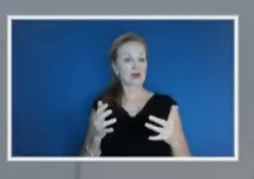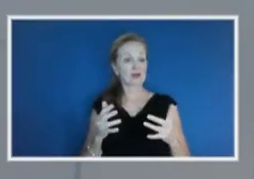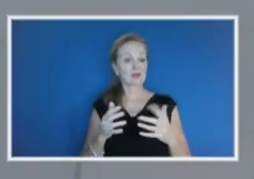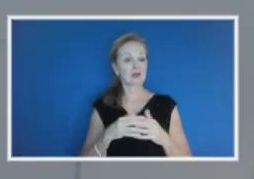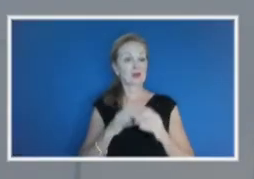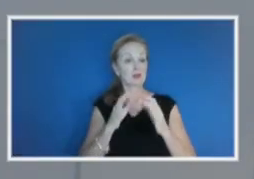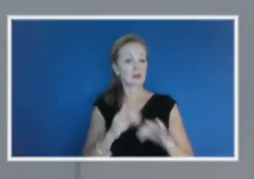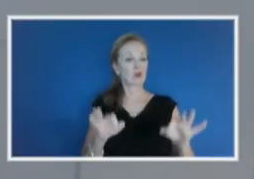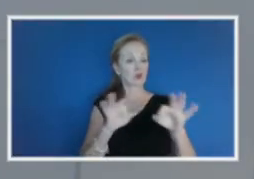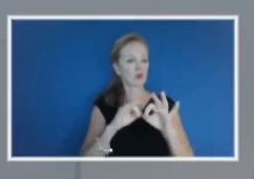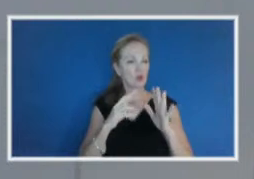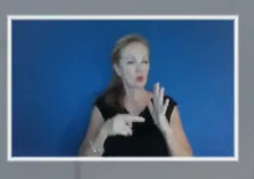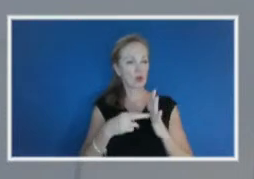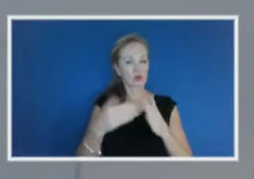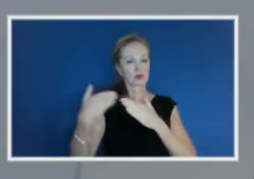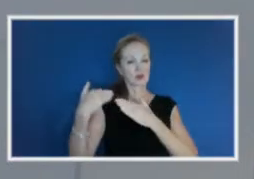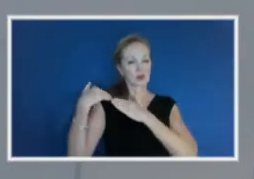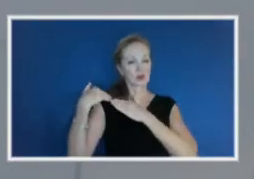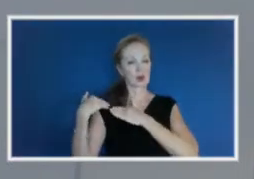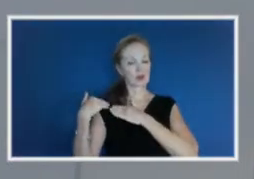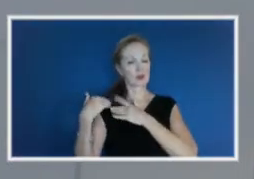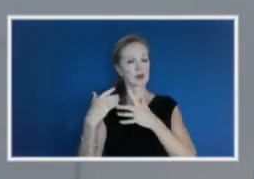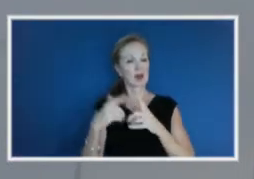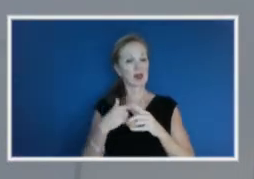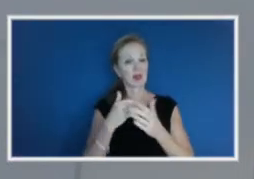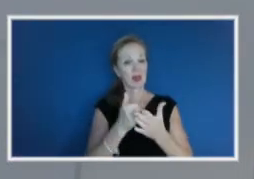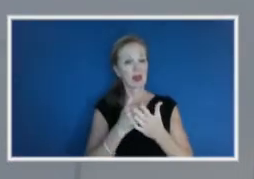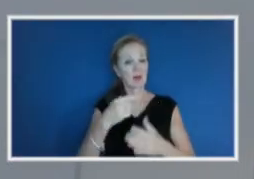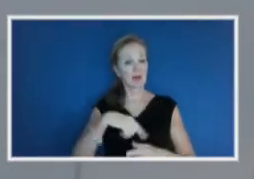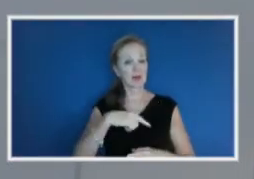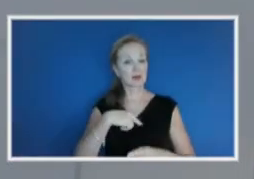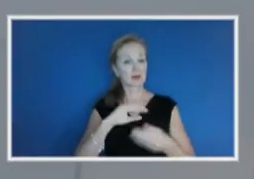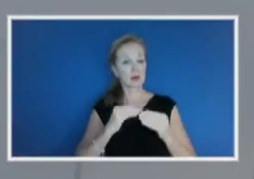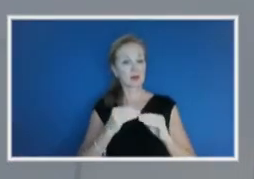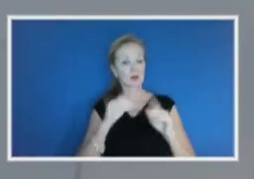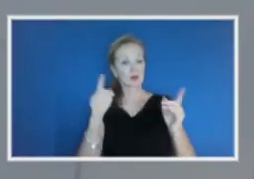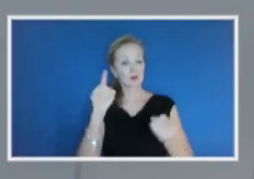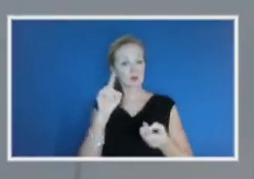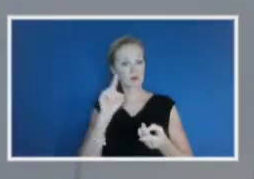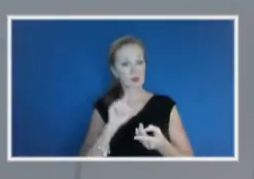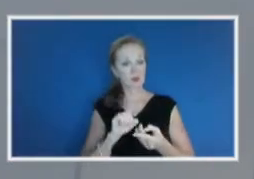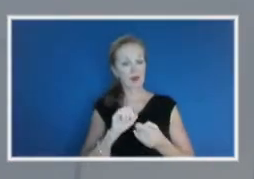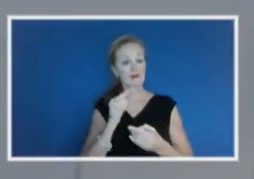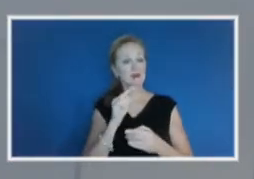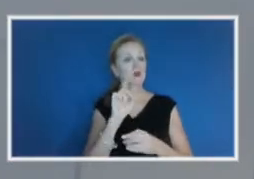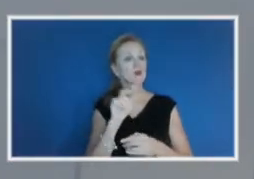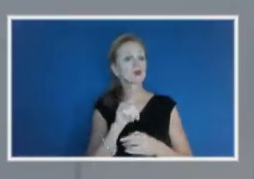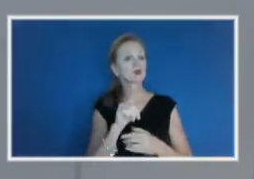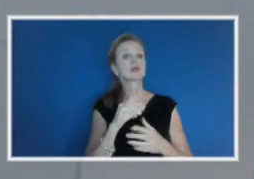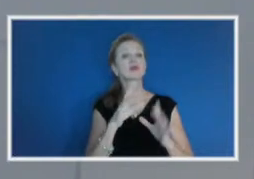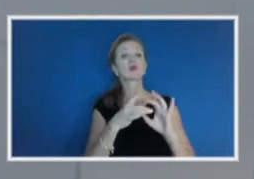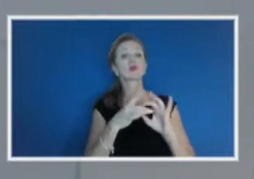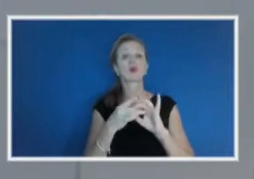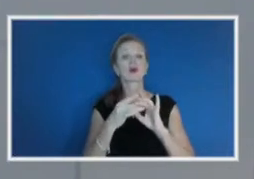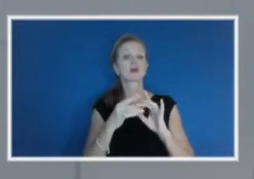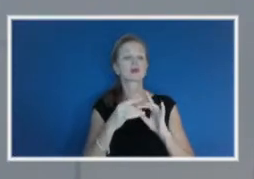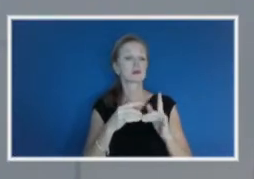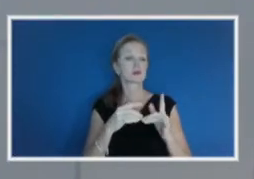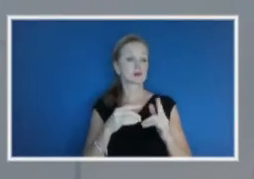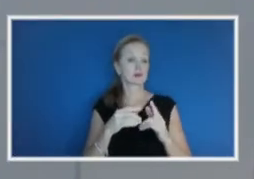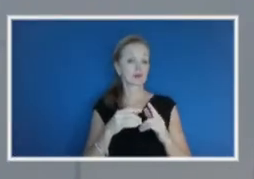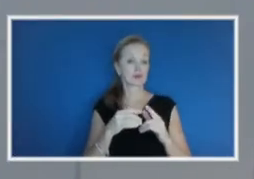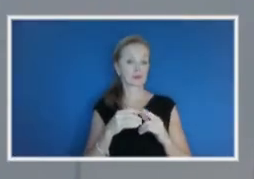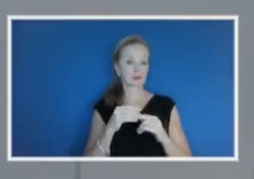significant roles and responsibilities to help us get the numbers down. My first question is a relationship question in terms of